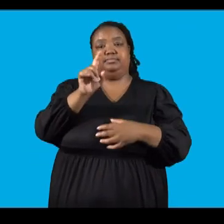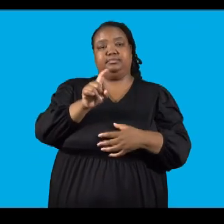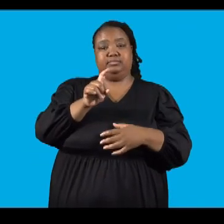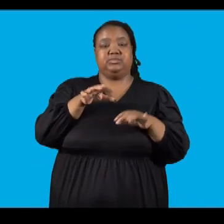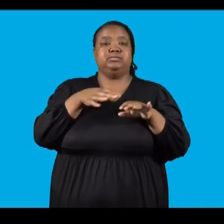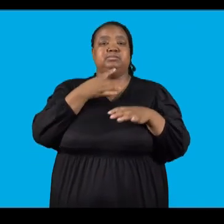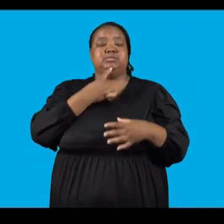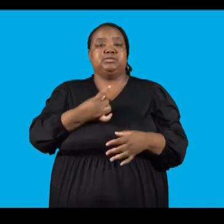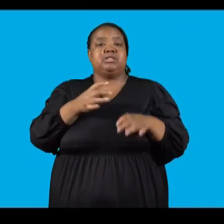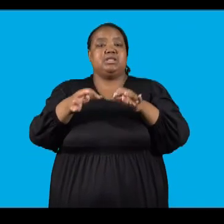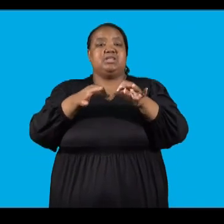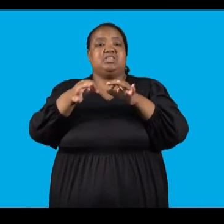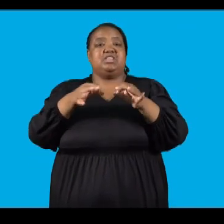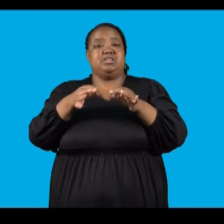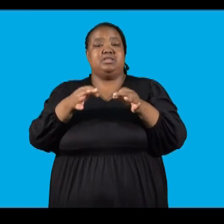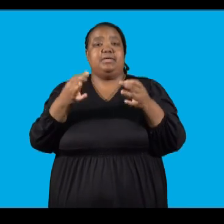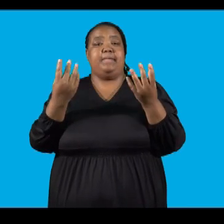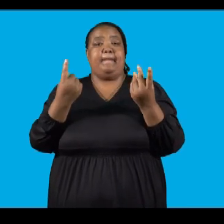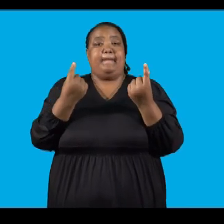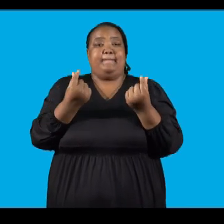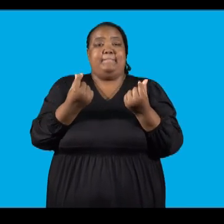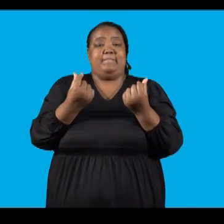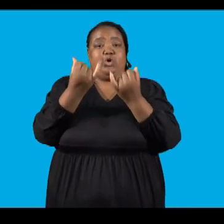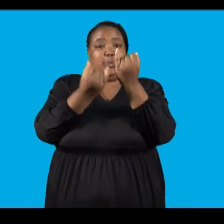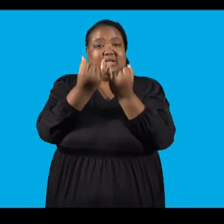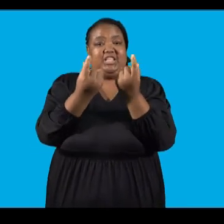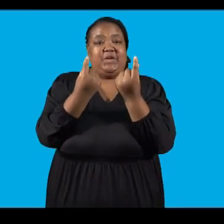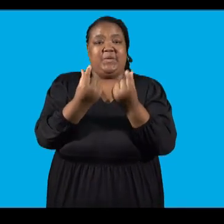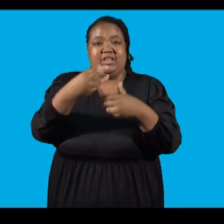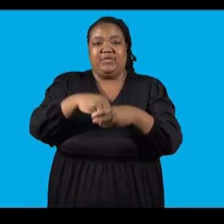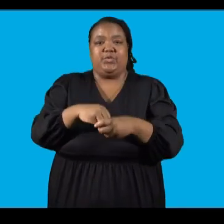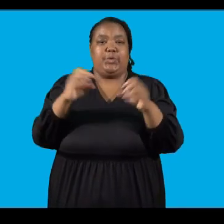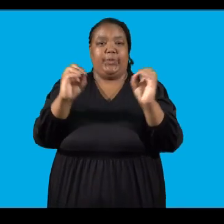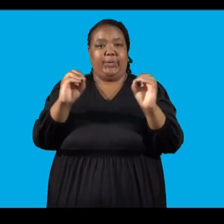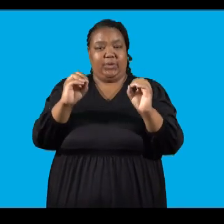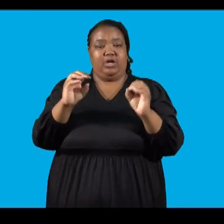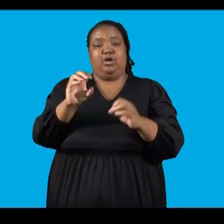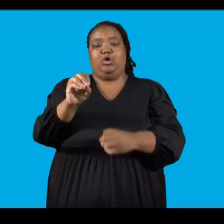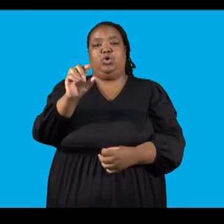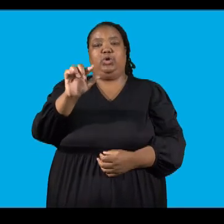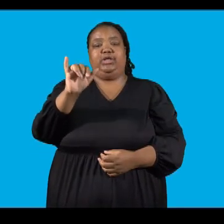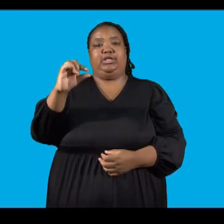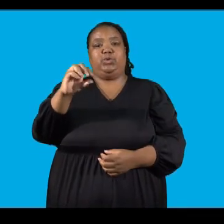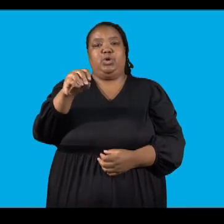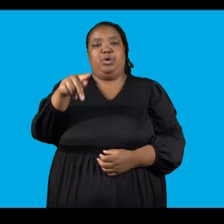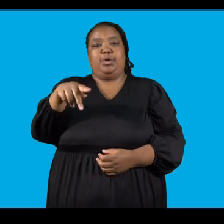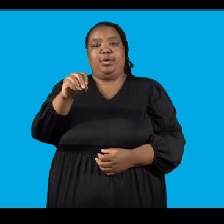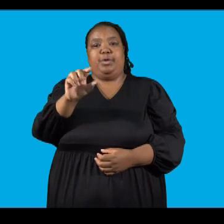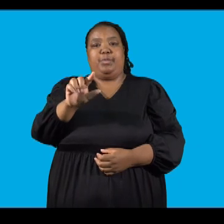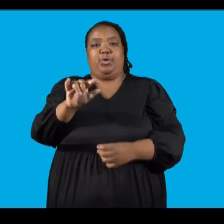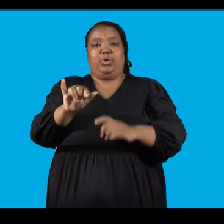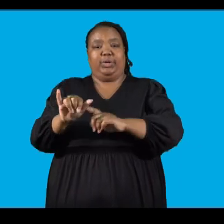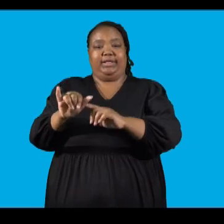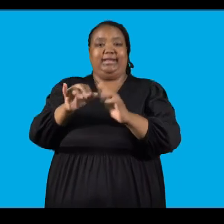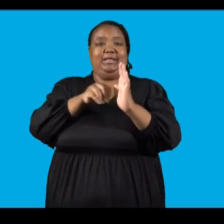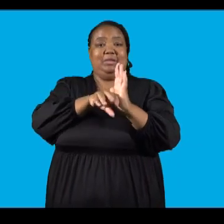One example question says, explain non-price competition in the oligopolistic market.